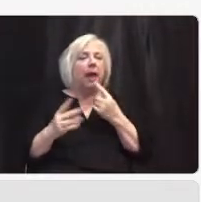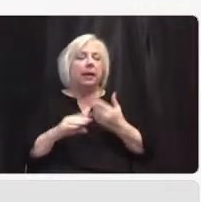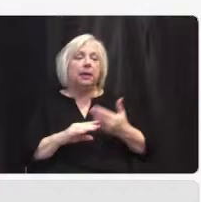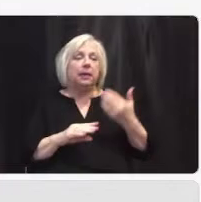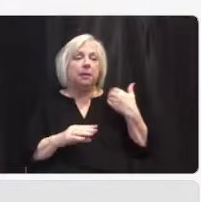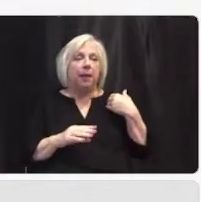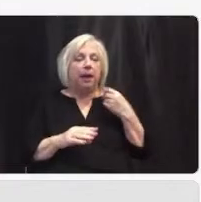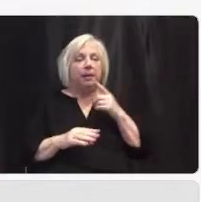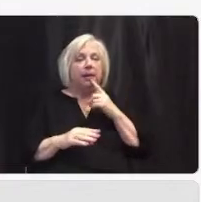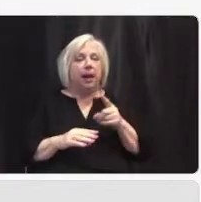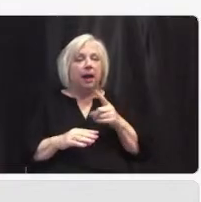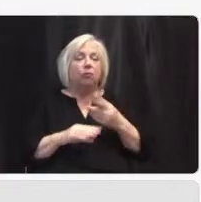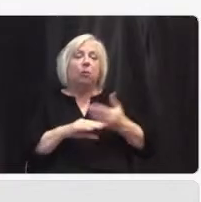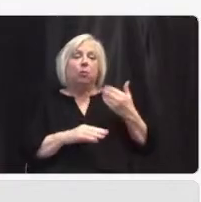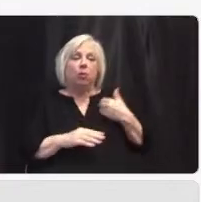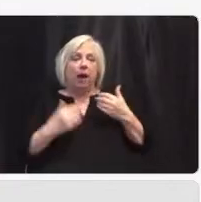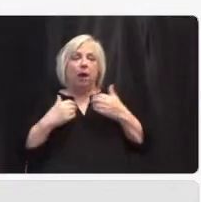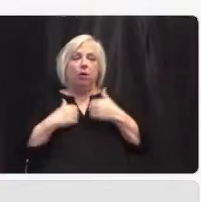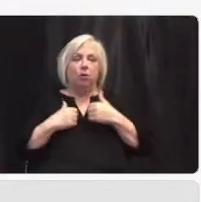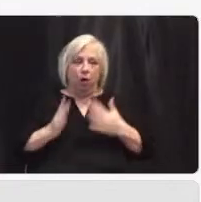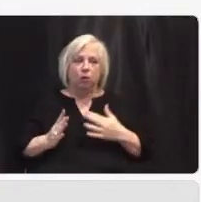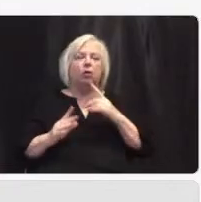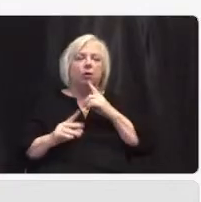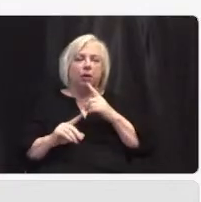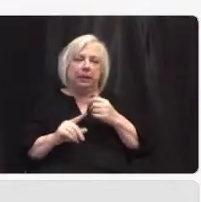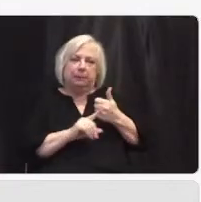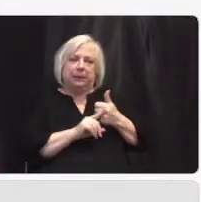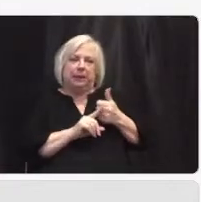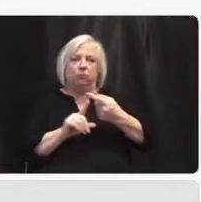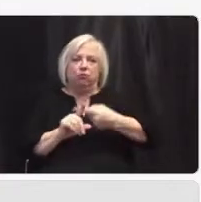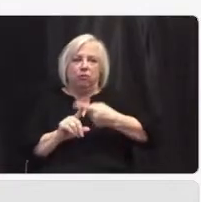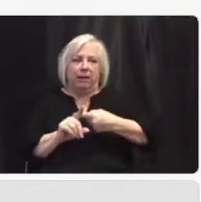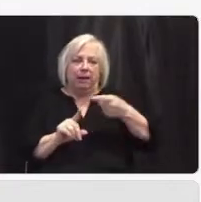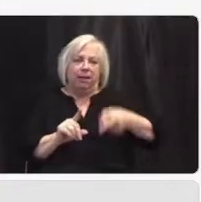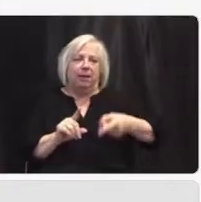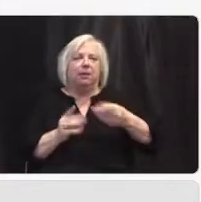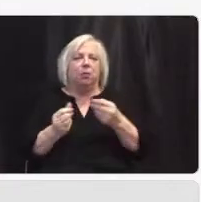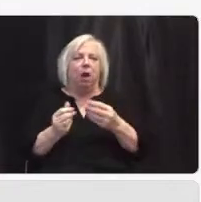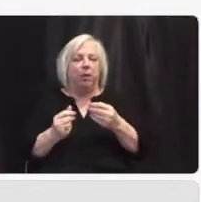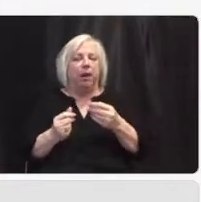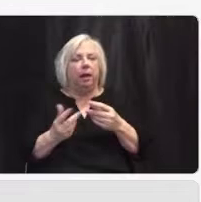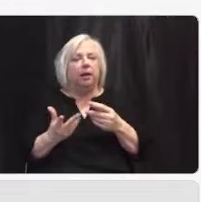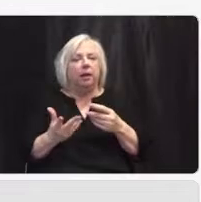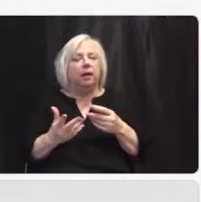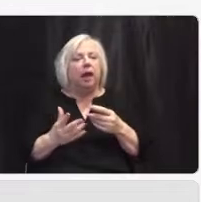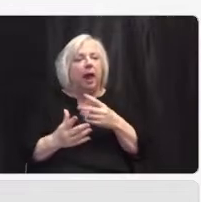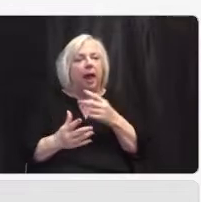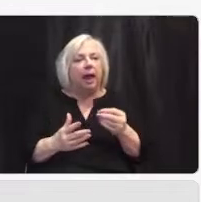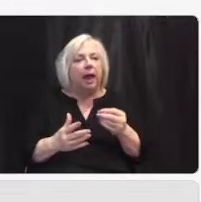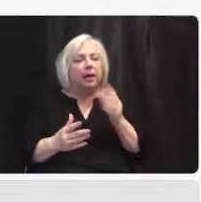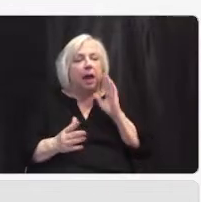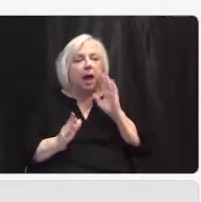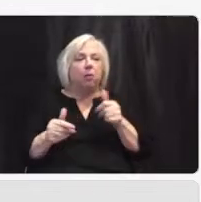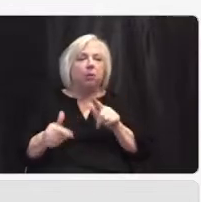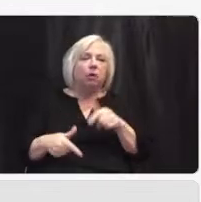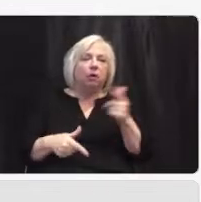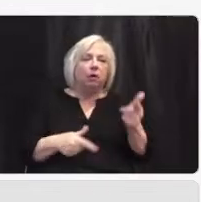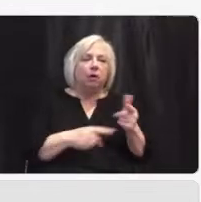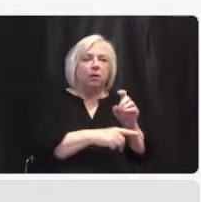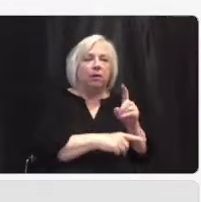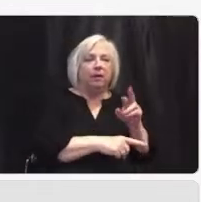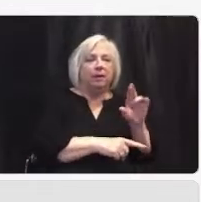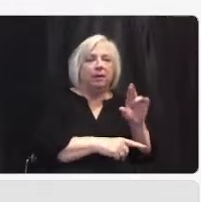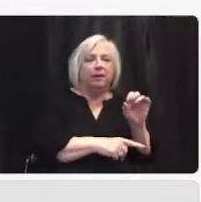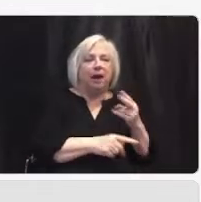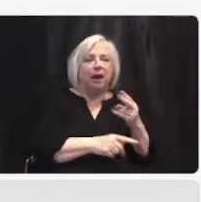past, the actual prior owner has rented the property, according to my property manager. And I'll let Sarah with Little Rock